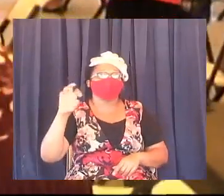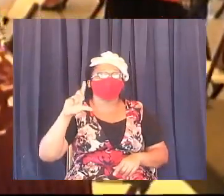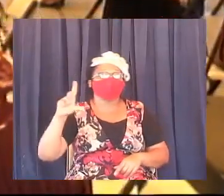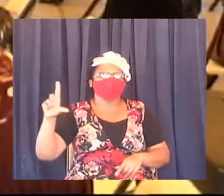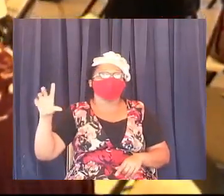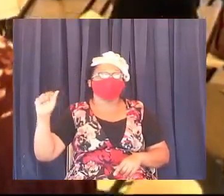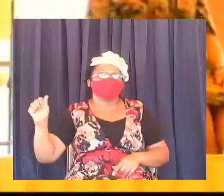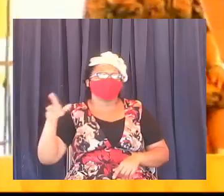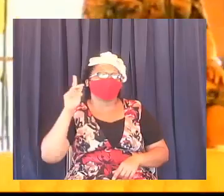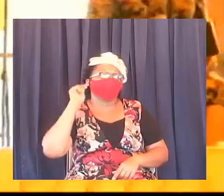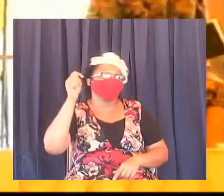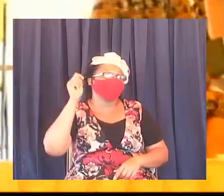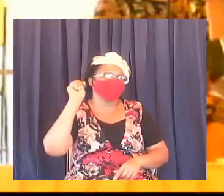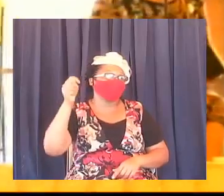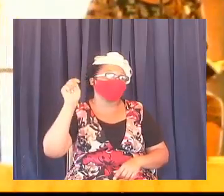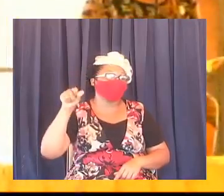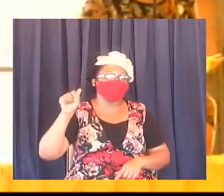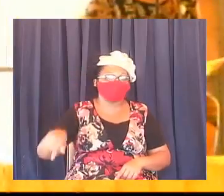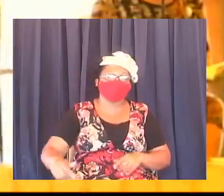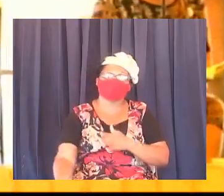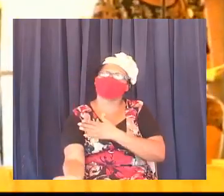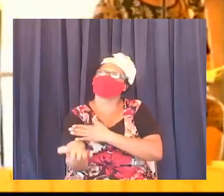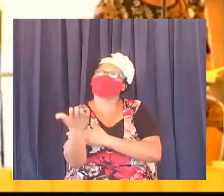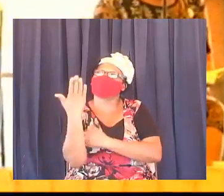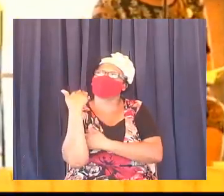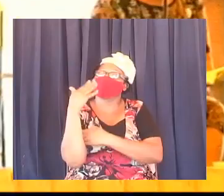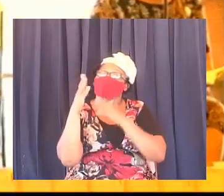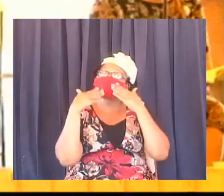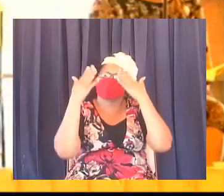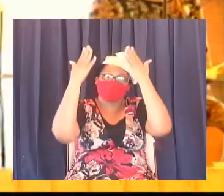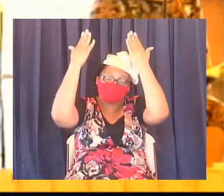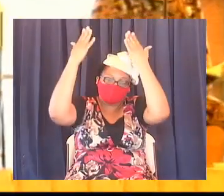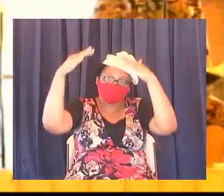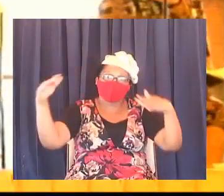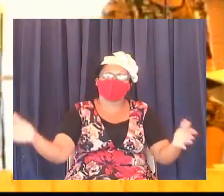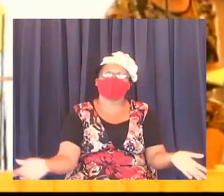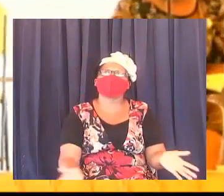This morning, hallelujah! Thank you, Jesus.